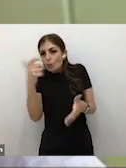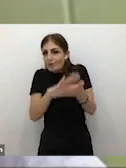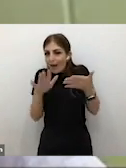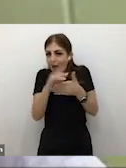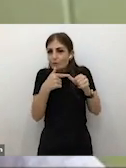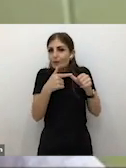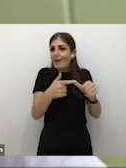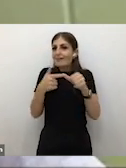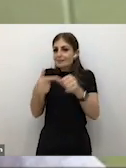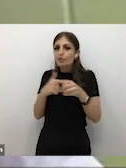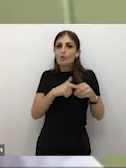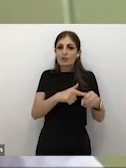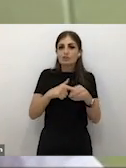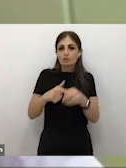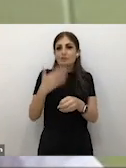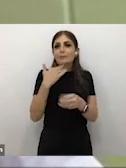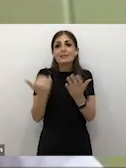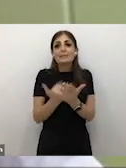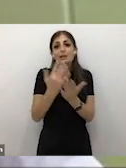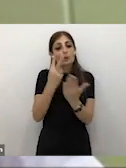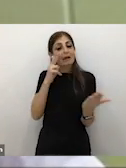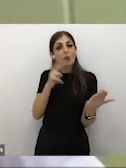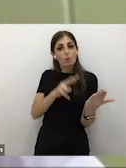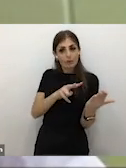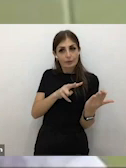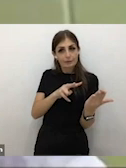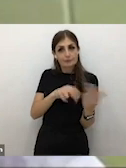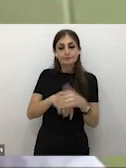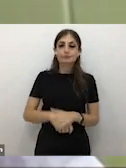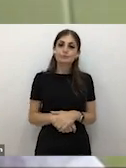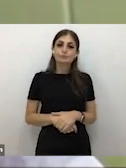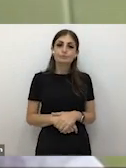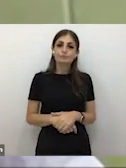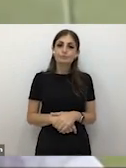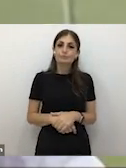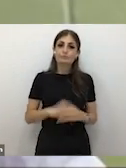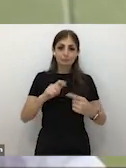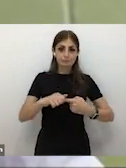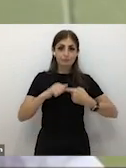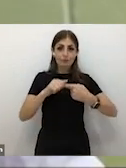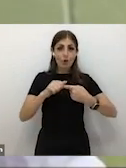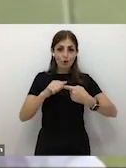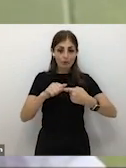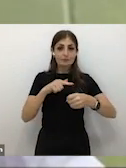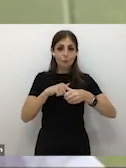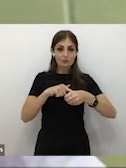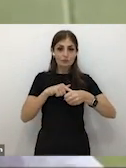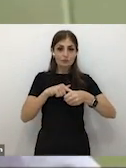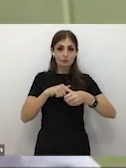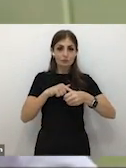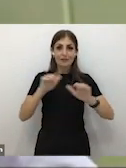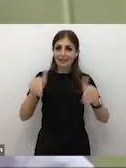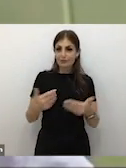answer each of the questions. So please make sure you take a look at those. The first question that we ask you, which is